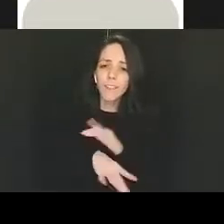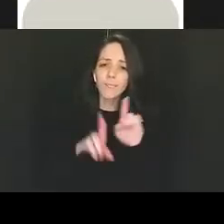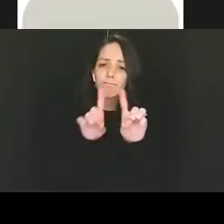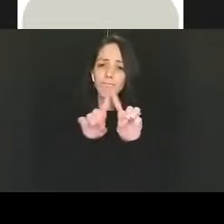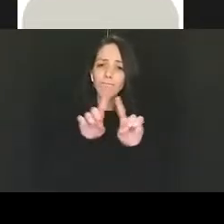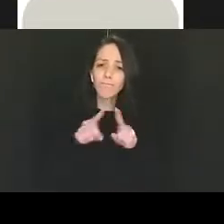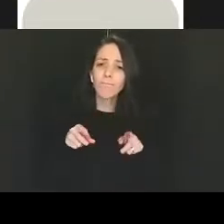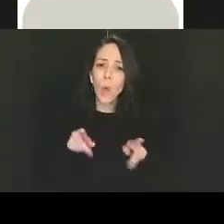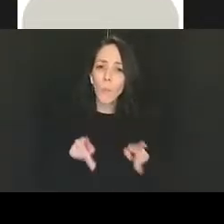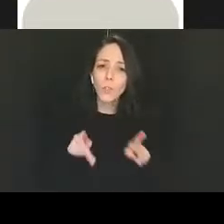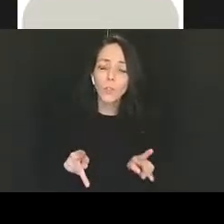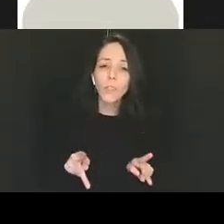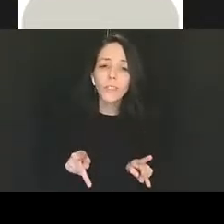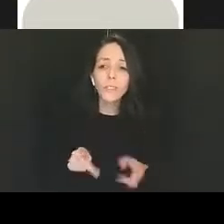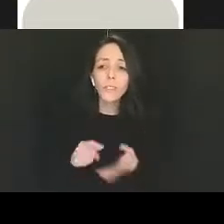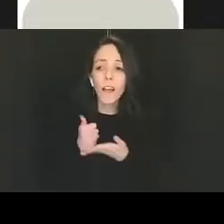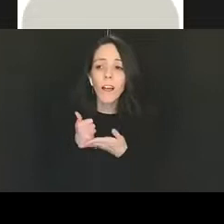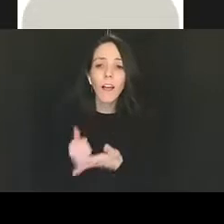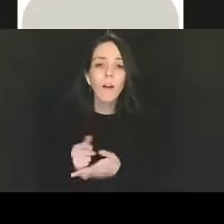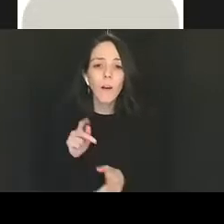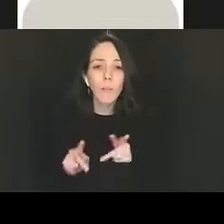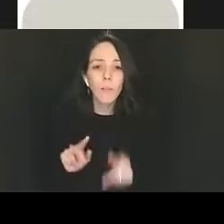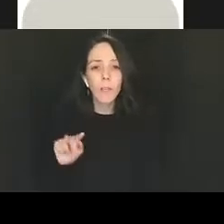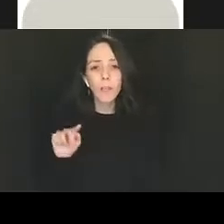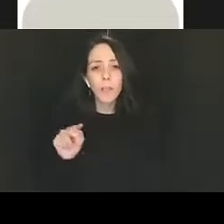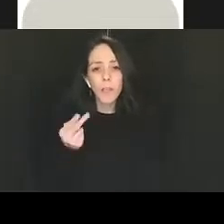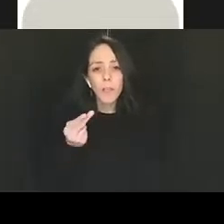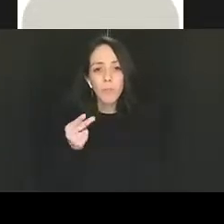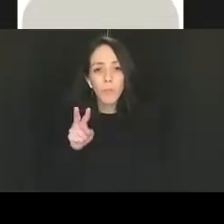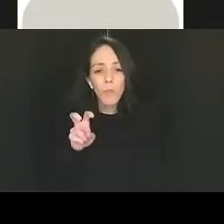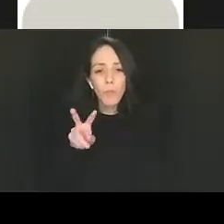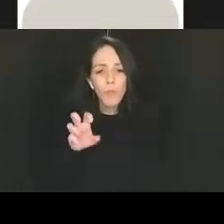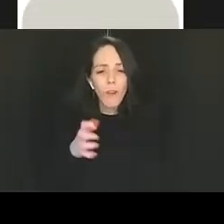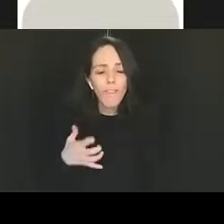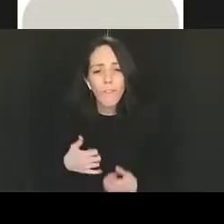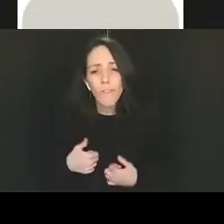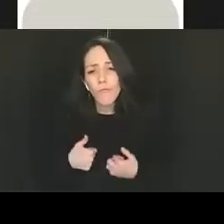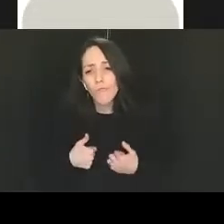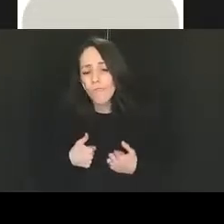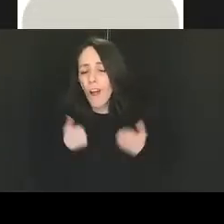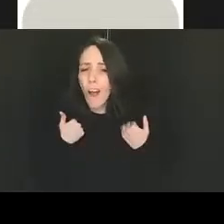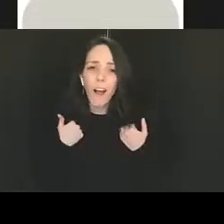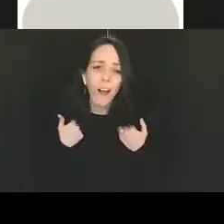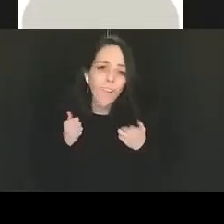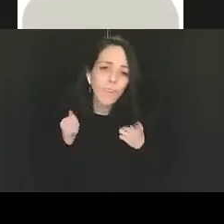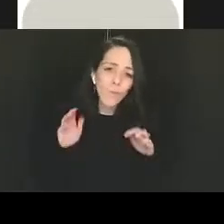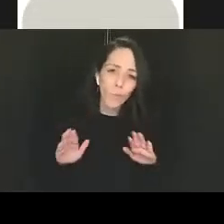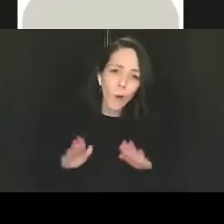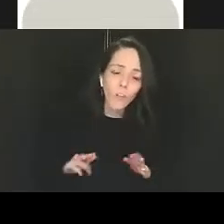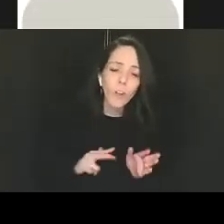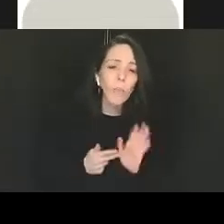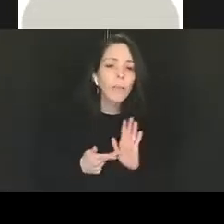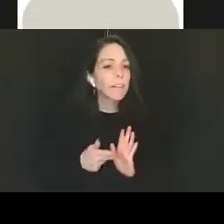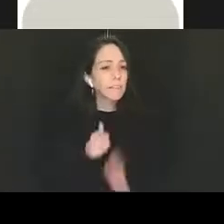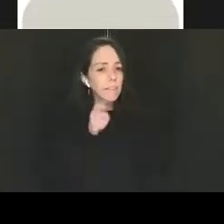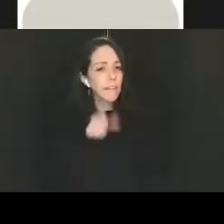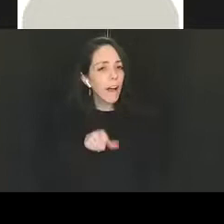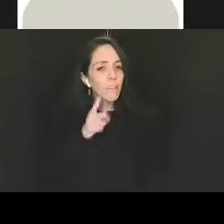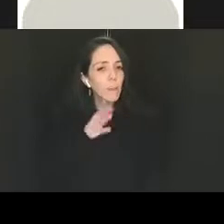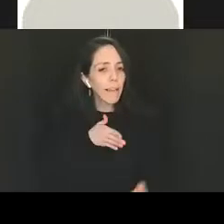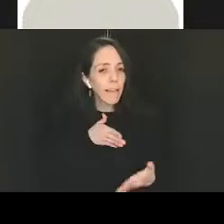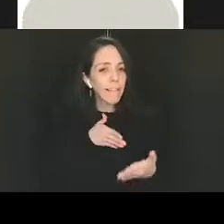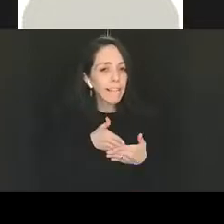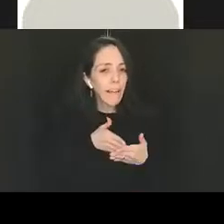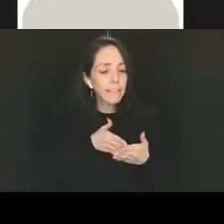to thrive. And so I think it doesn't have to be competing priorities. I think a lot of